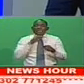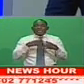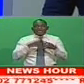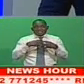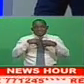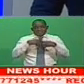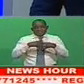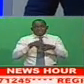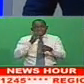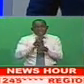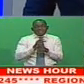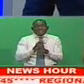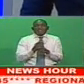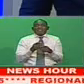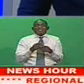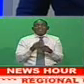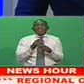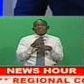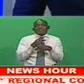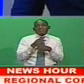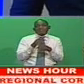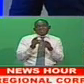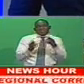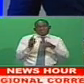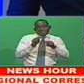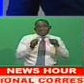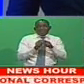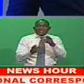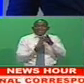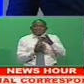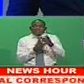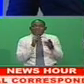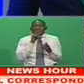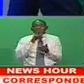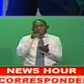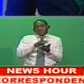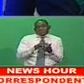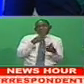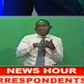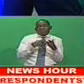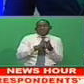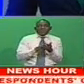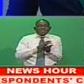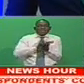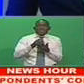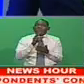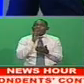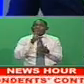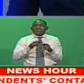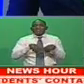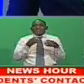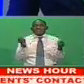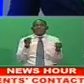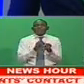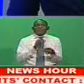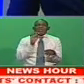water treatment technology that produces chlorine using raw salt. This technology will not only reduce the cost of disinfection, but